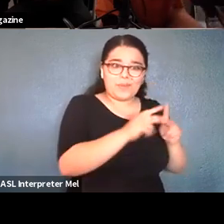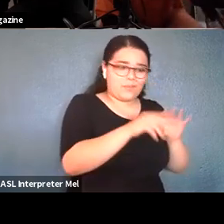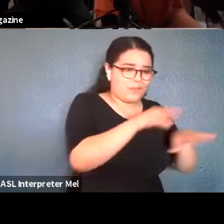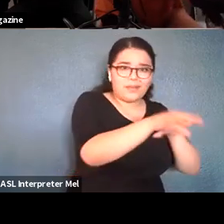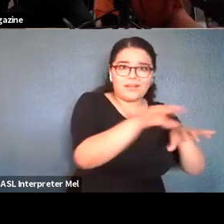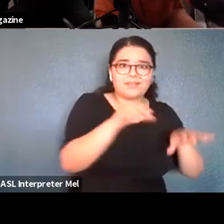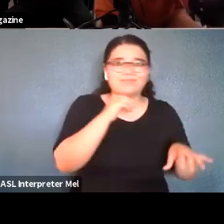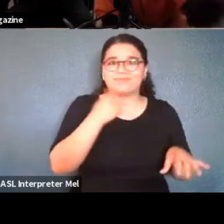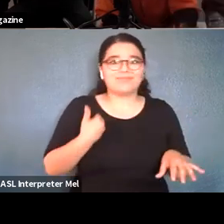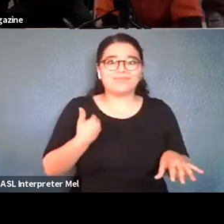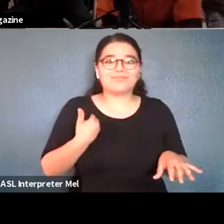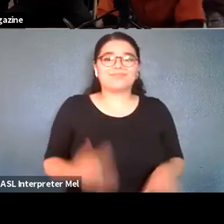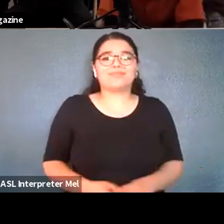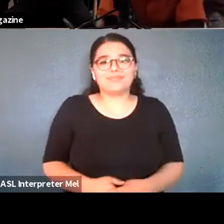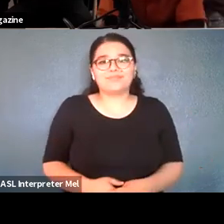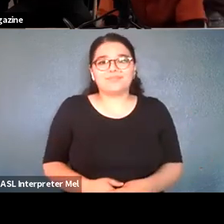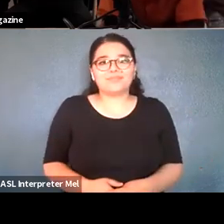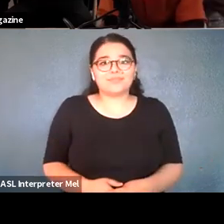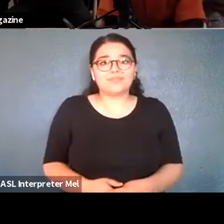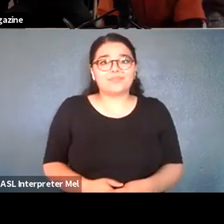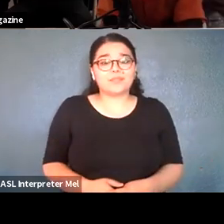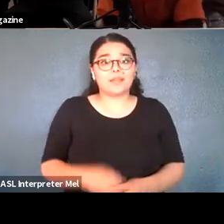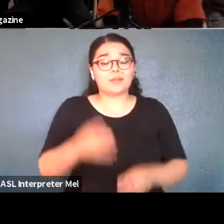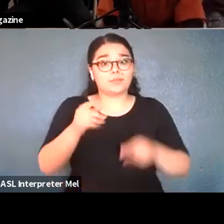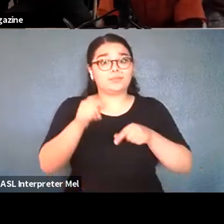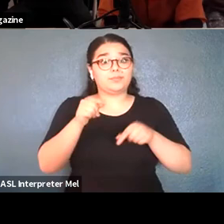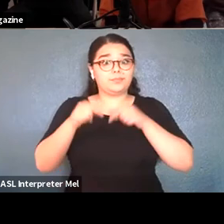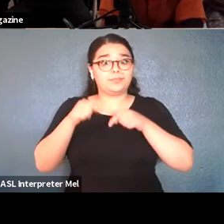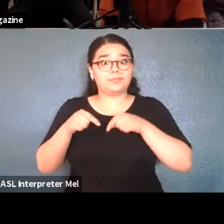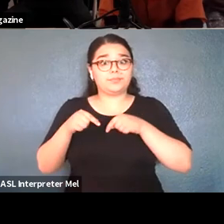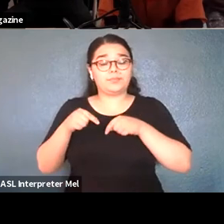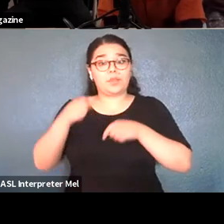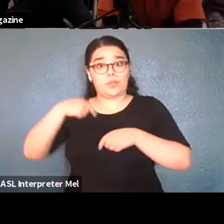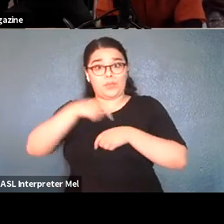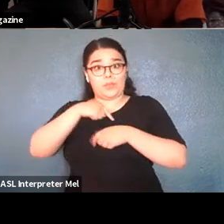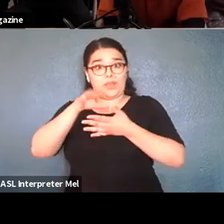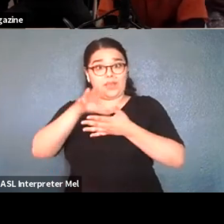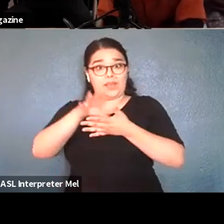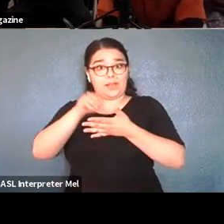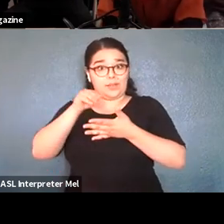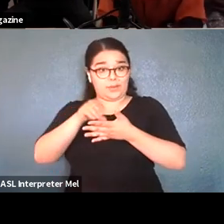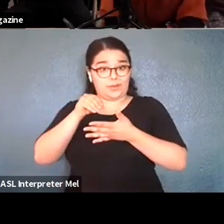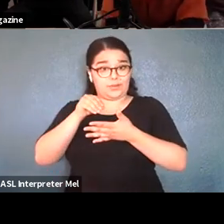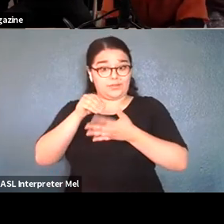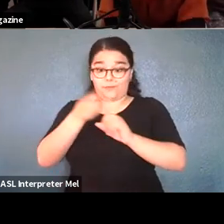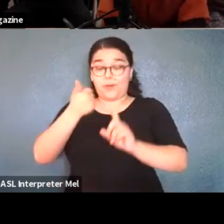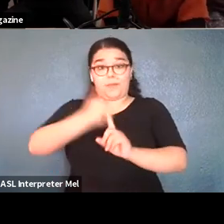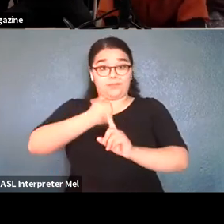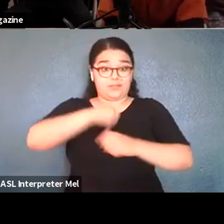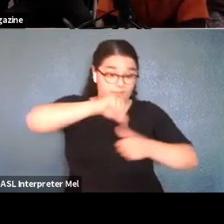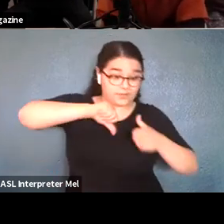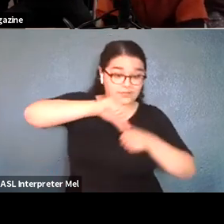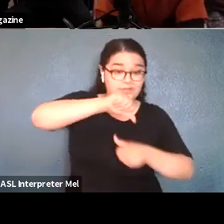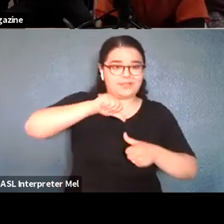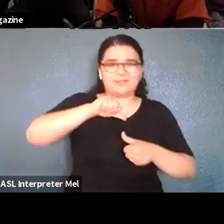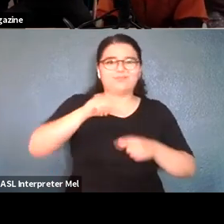was saying before, one of the things we learned, that we taught ourselves, is that we could not continue